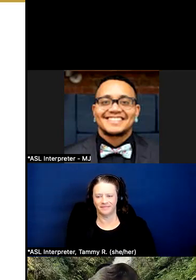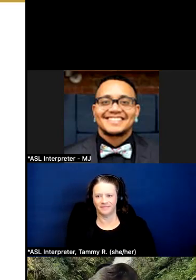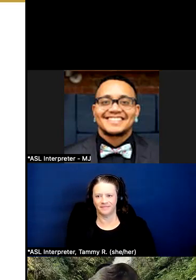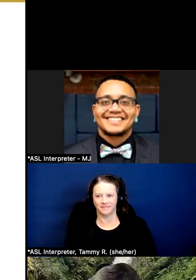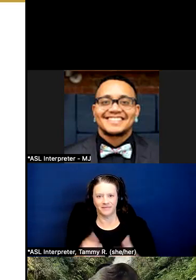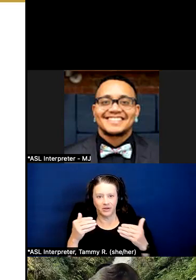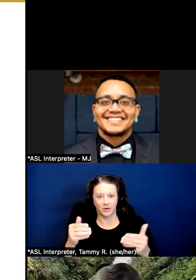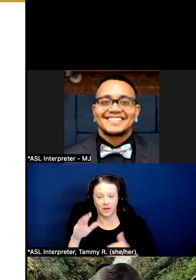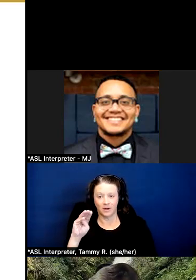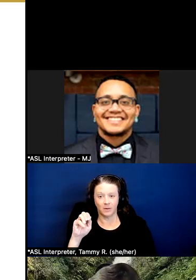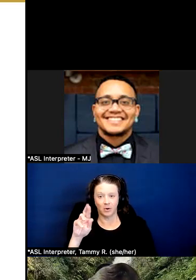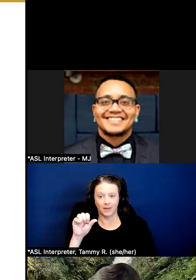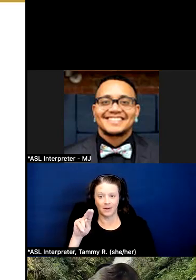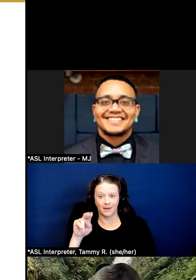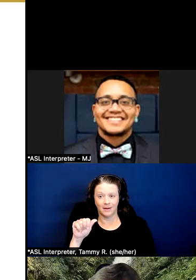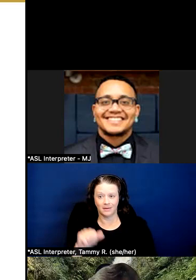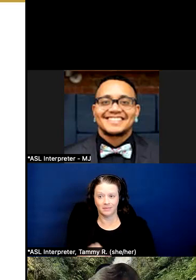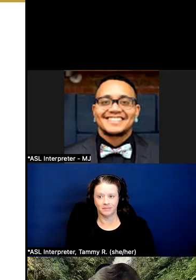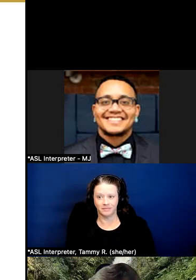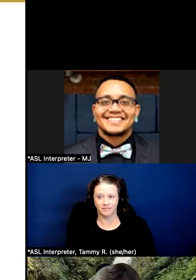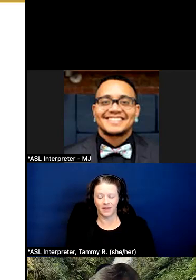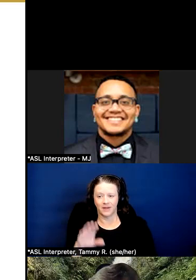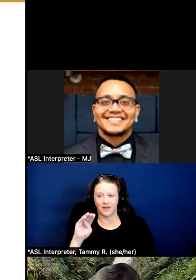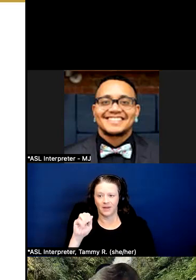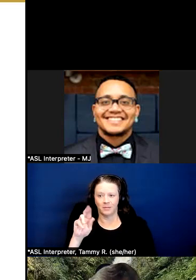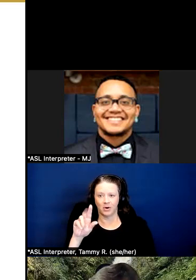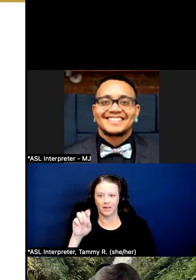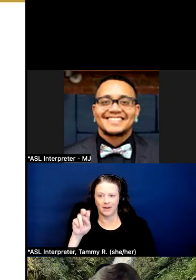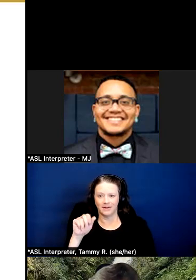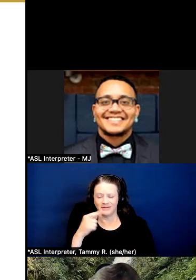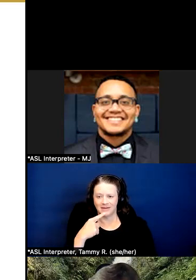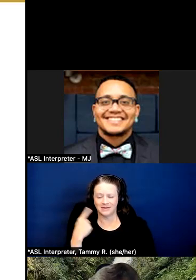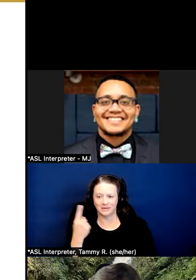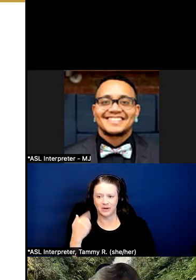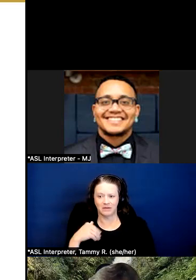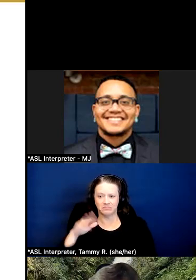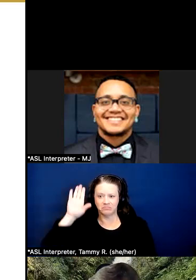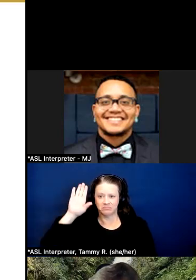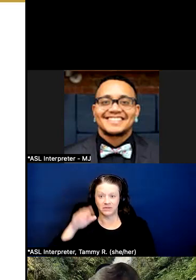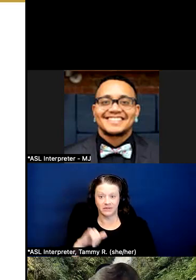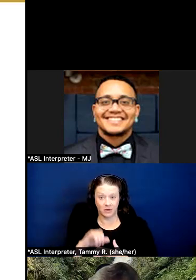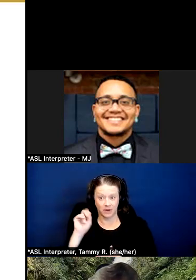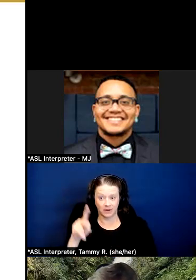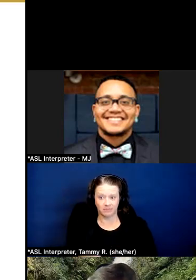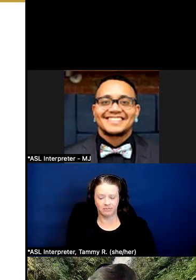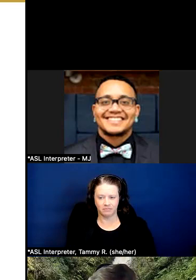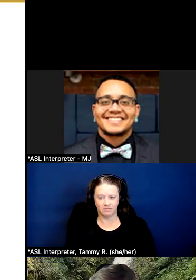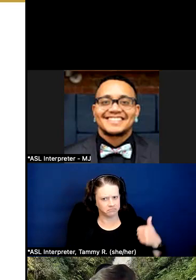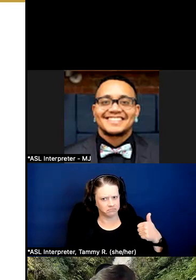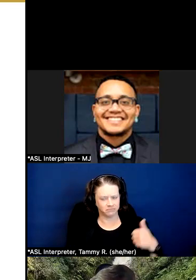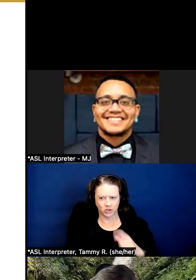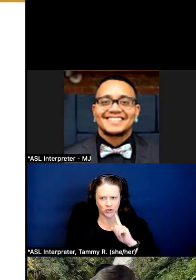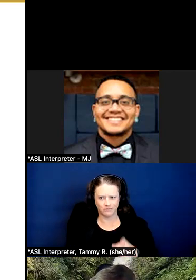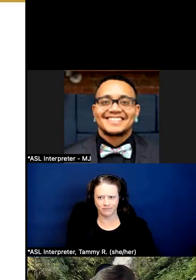No, go ahead, Marlena. Oh, I was just going to go to the fact that there was somebody with their hand raised. Is that okay? Right, of